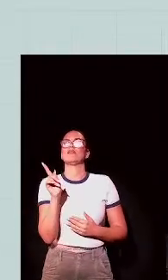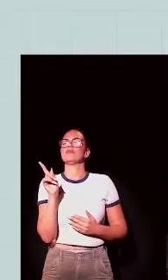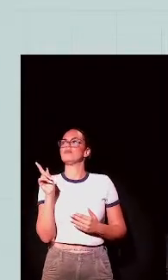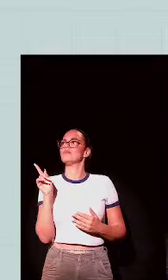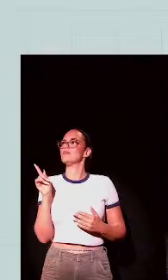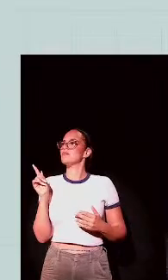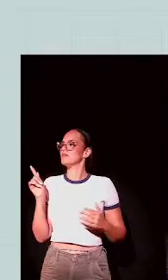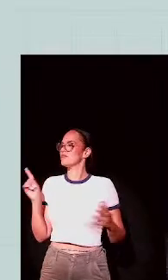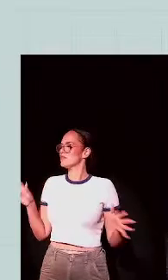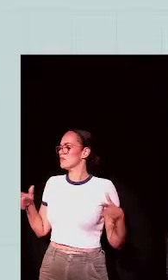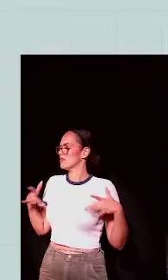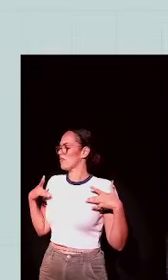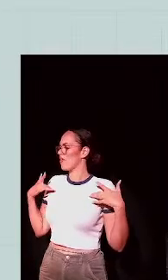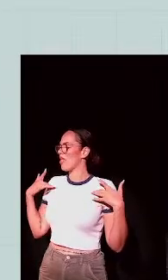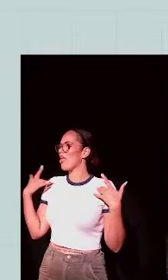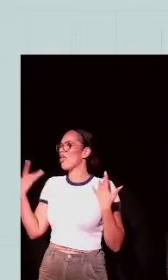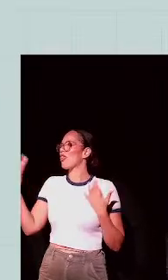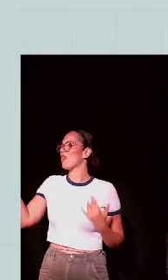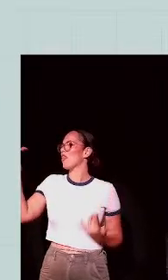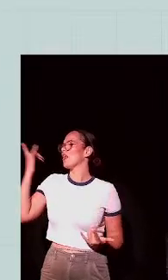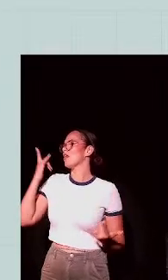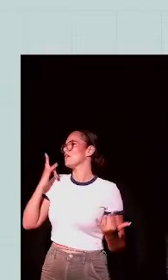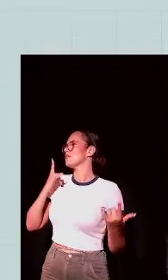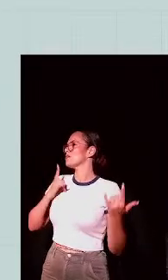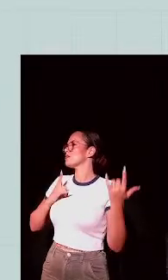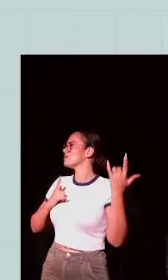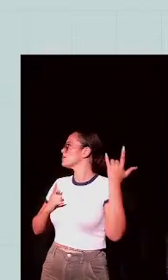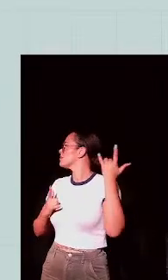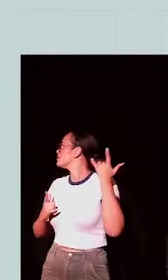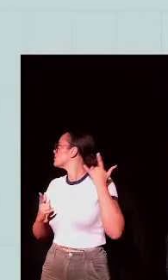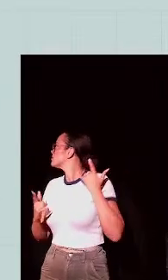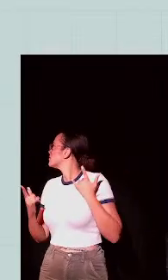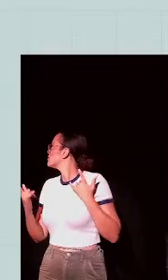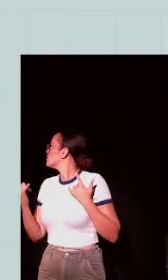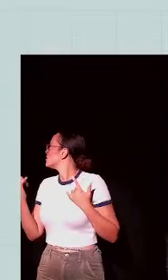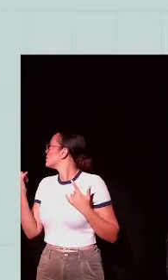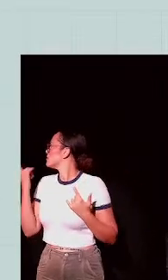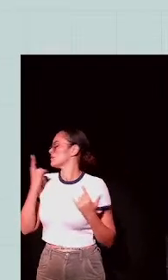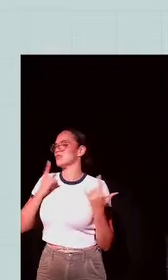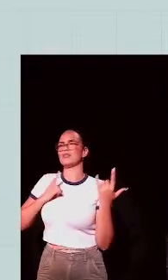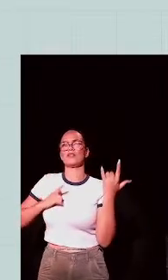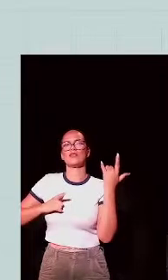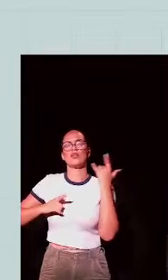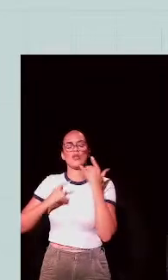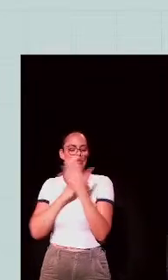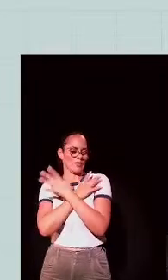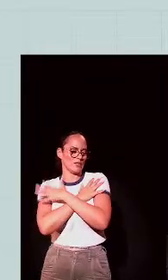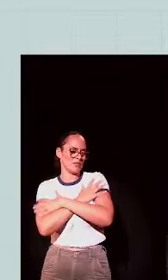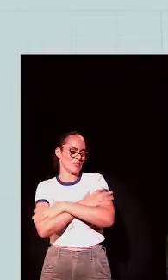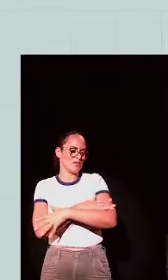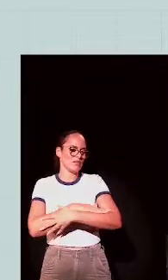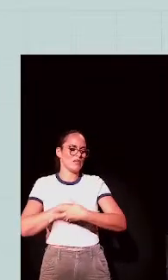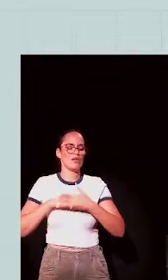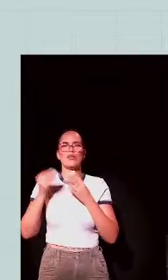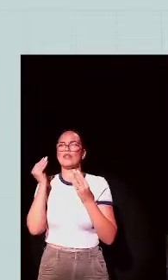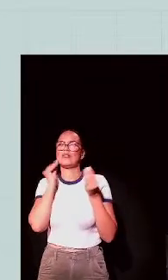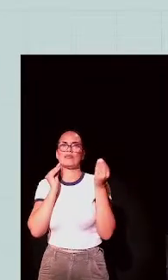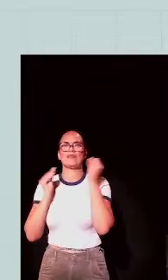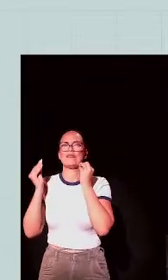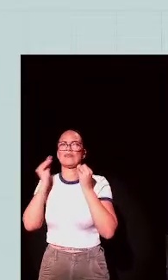feel love, but all of the touches and kisses can't get